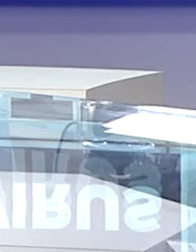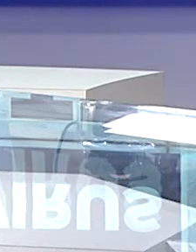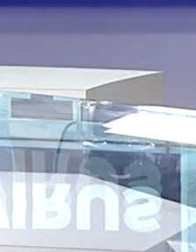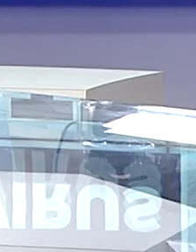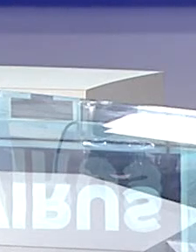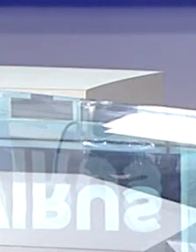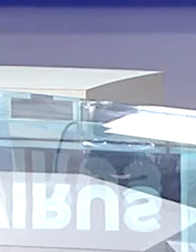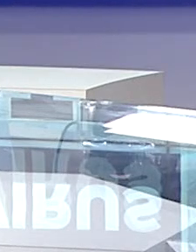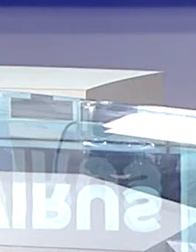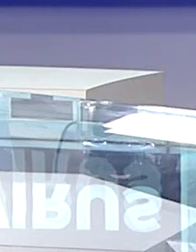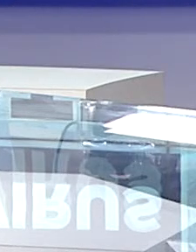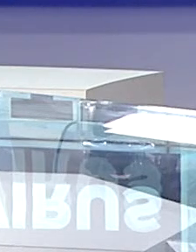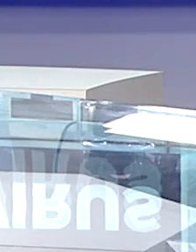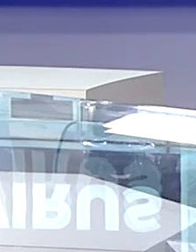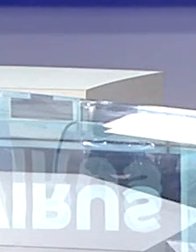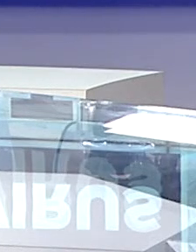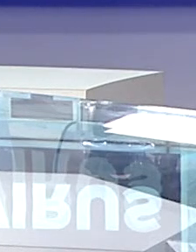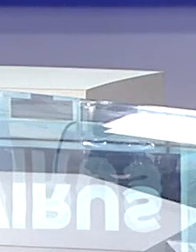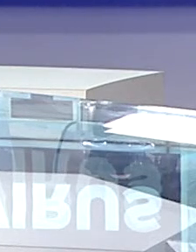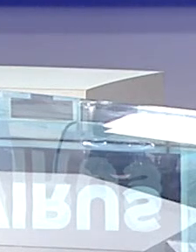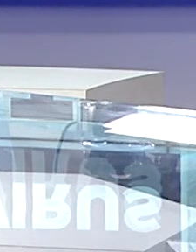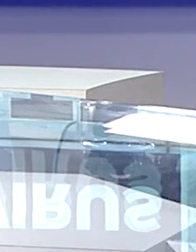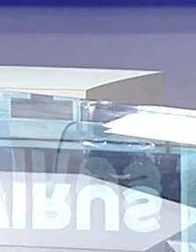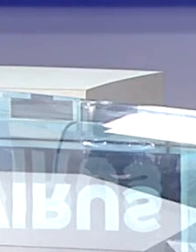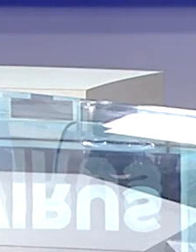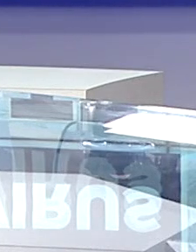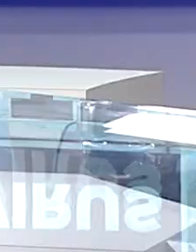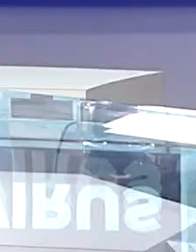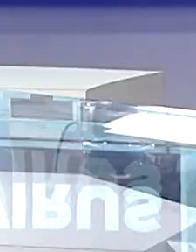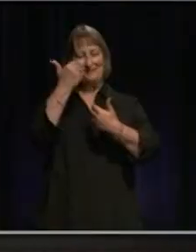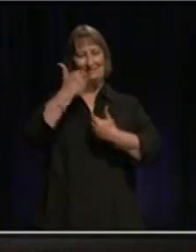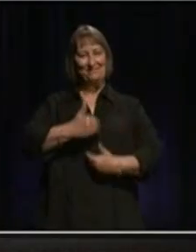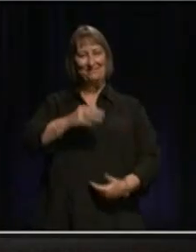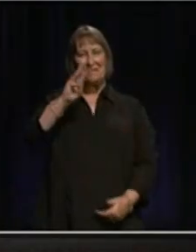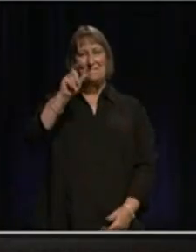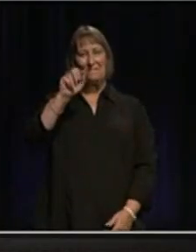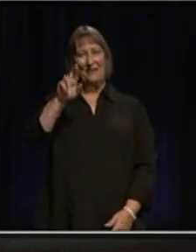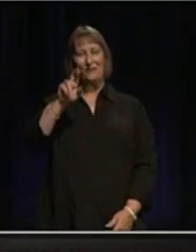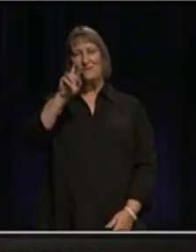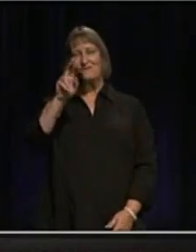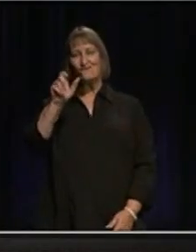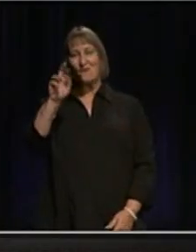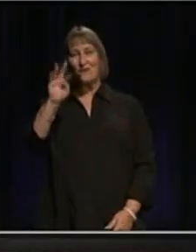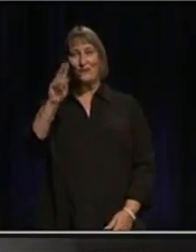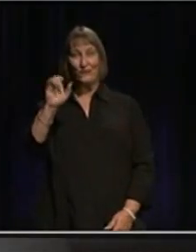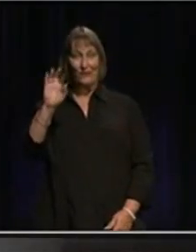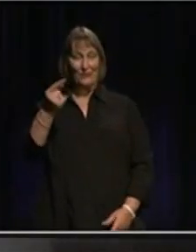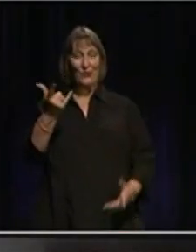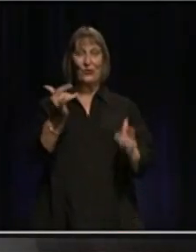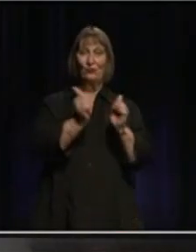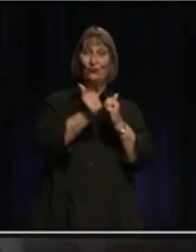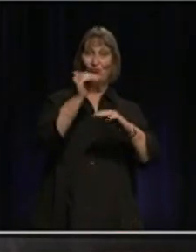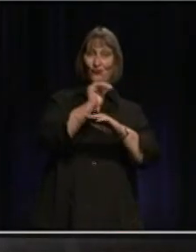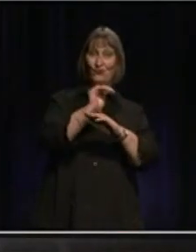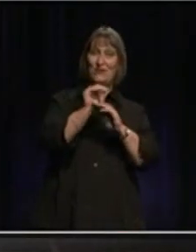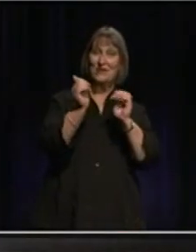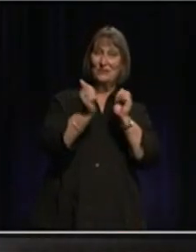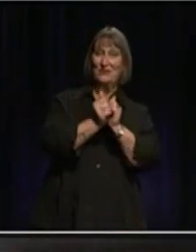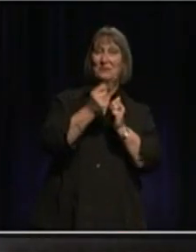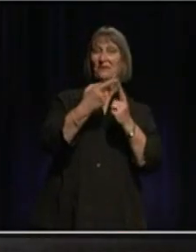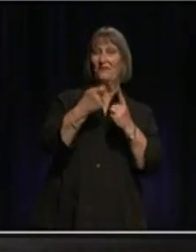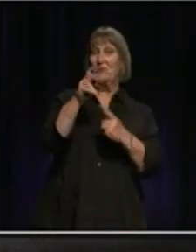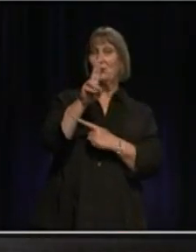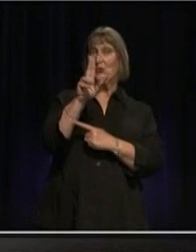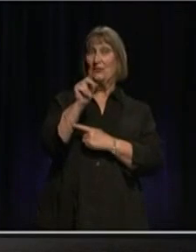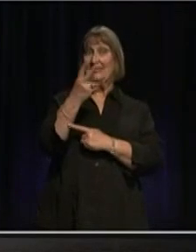Time now for the live coronavirus update for San Antonio and Bexar County. Mayor Ron Nirenberg. Tonight I'm joined by Dr. Ruth Berggren from UT Health, along